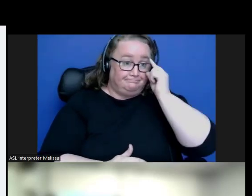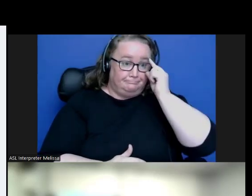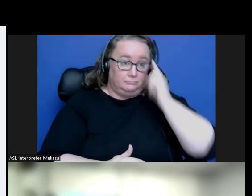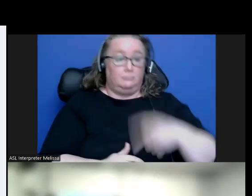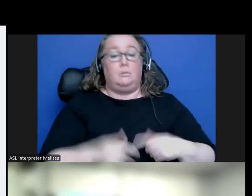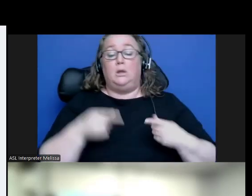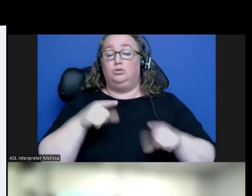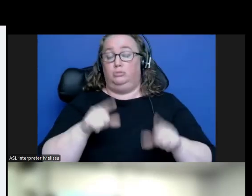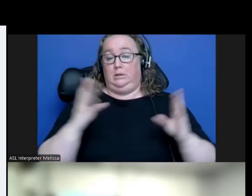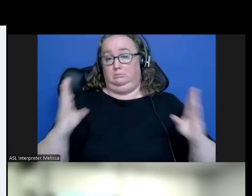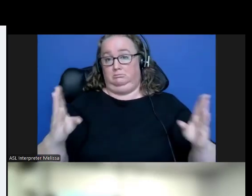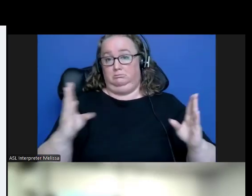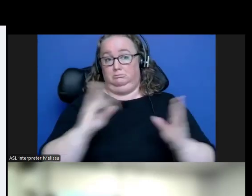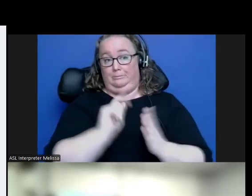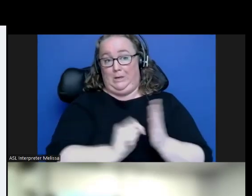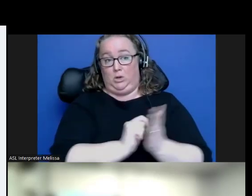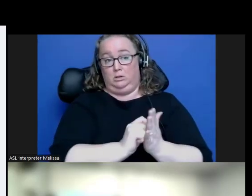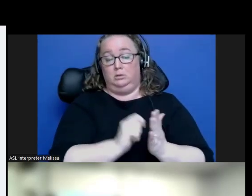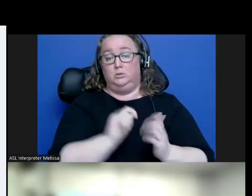Jordan interviewed